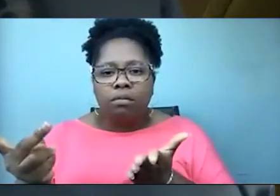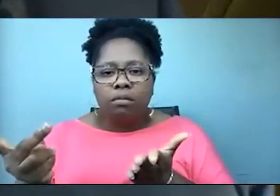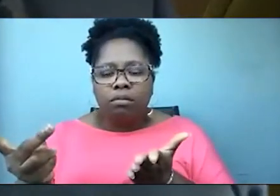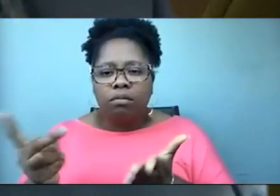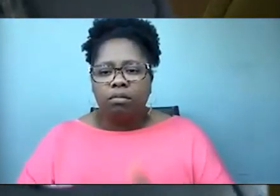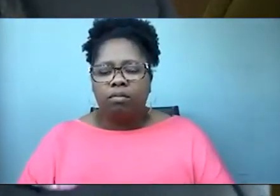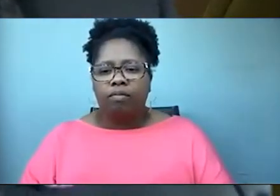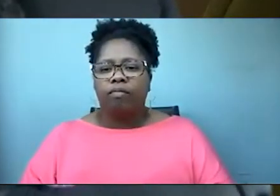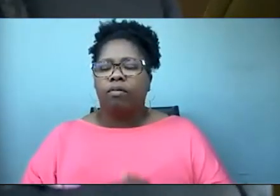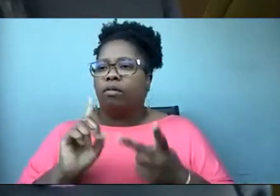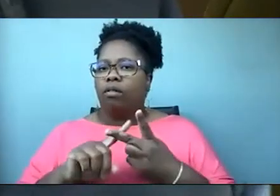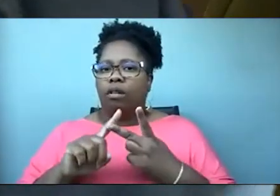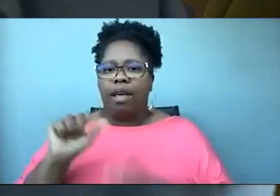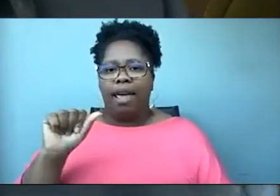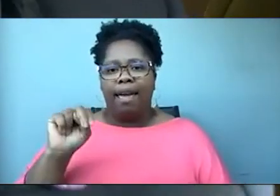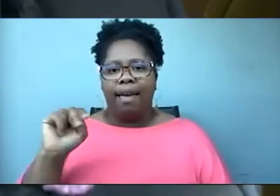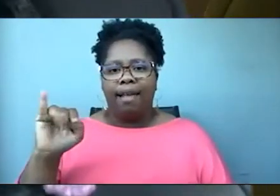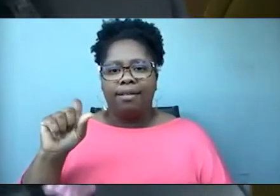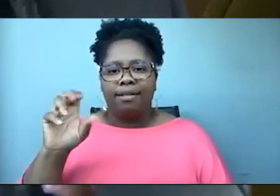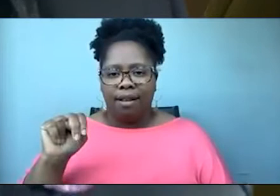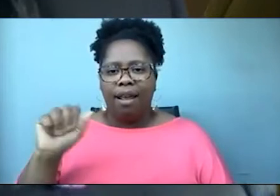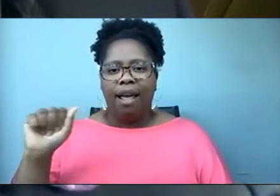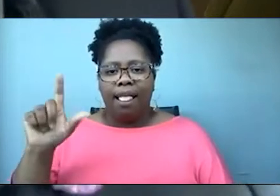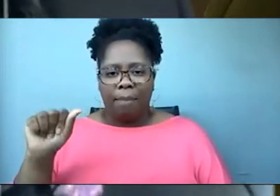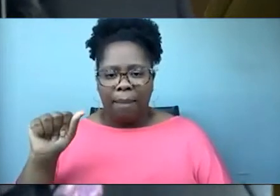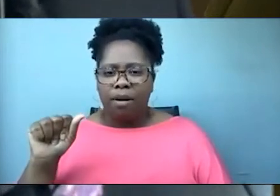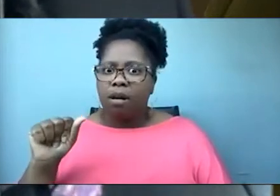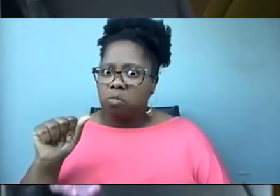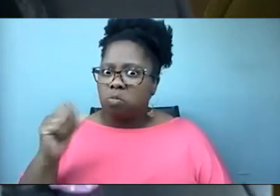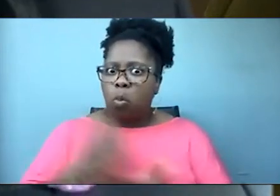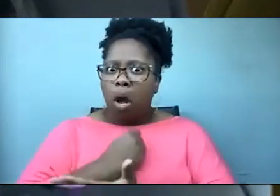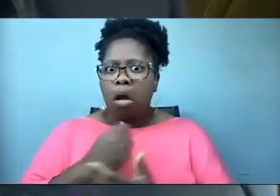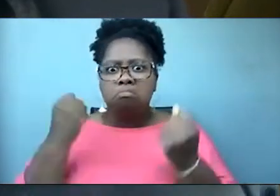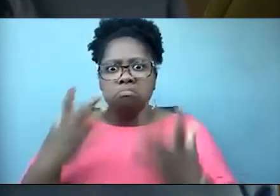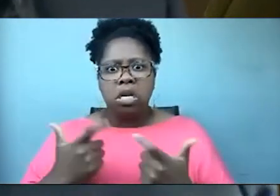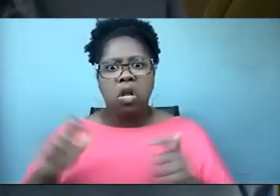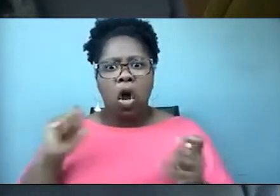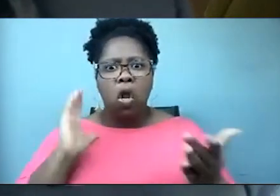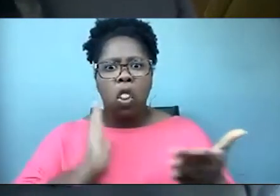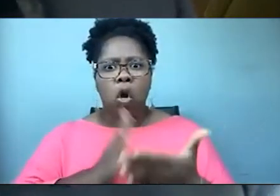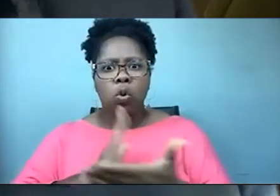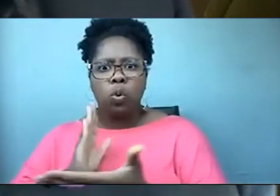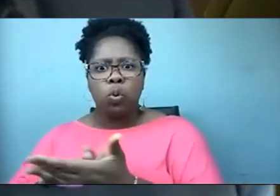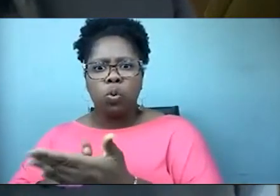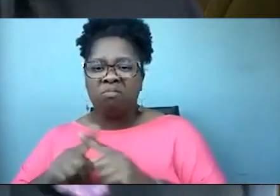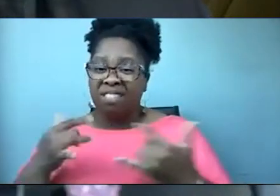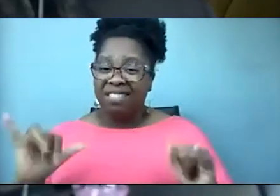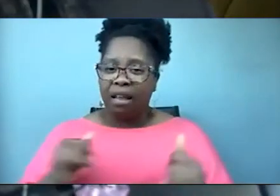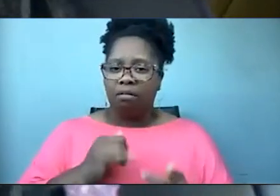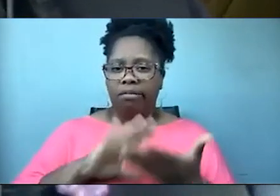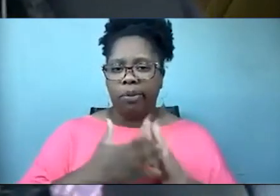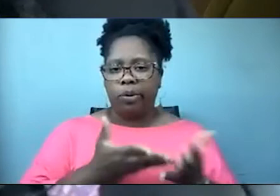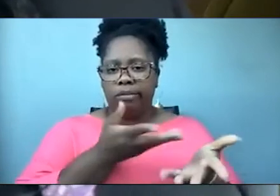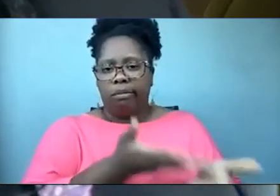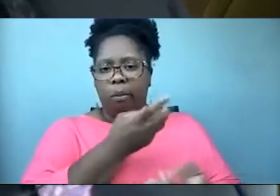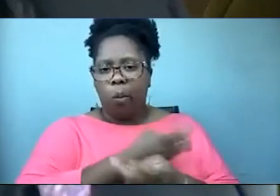but in the end, they're still left with a poisoned community, sick children, and now the clinic that was set up to help them